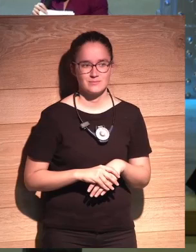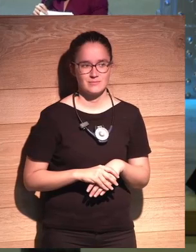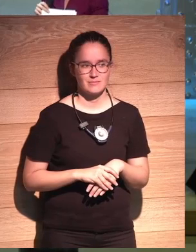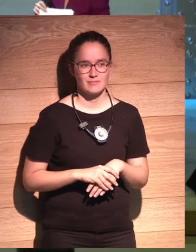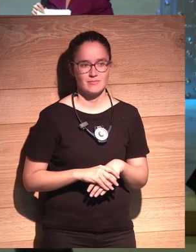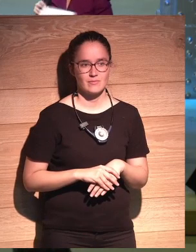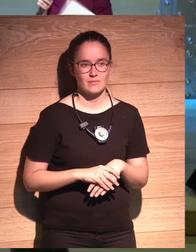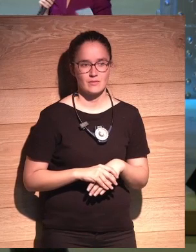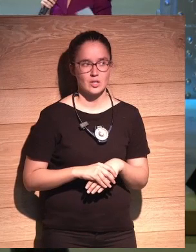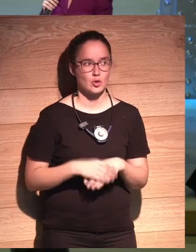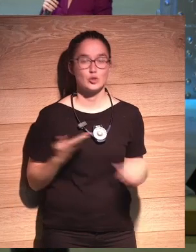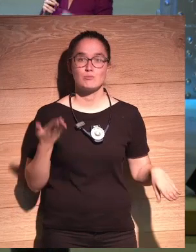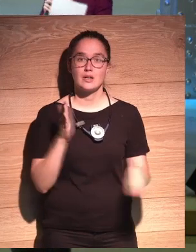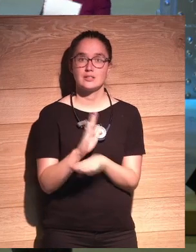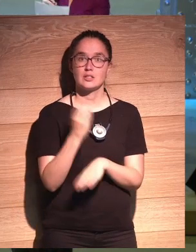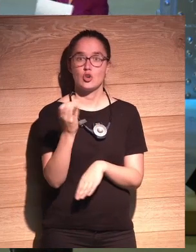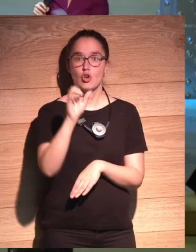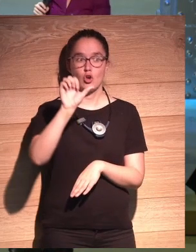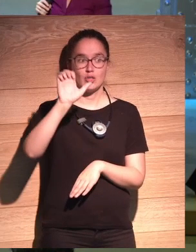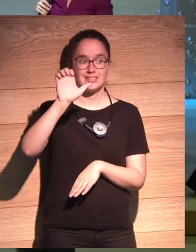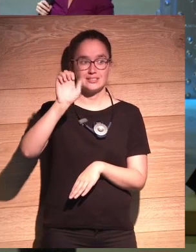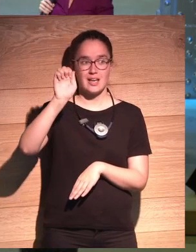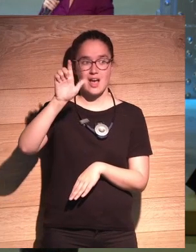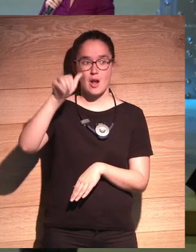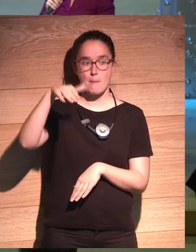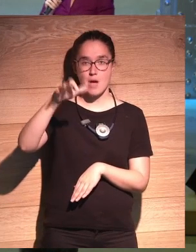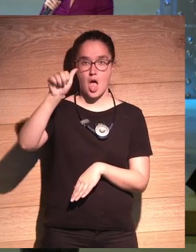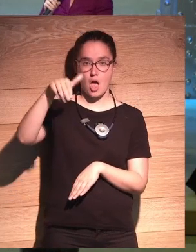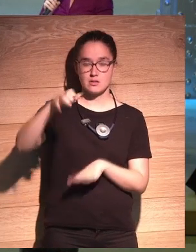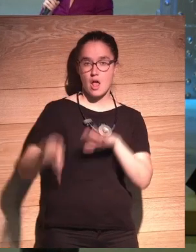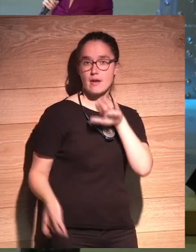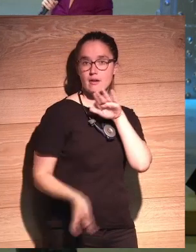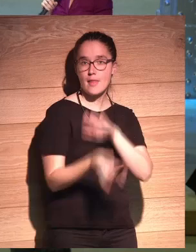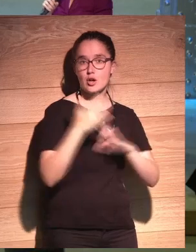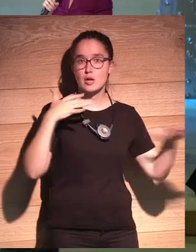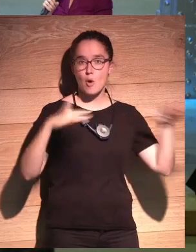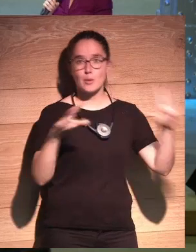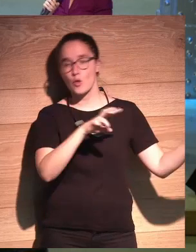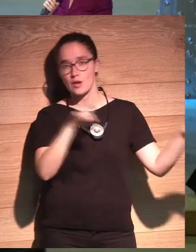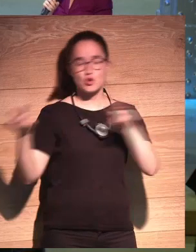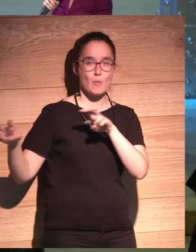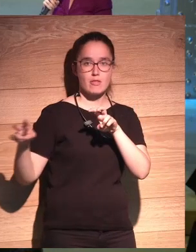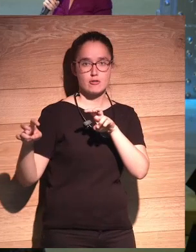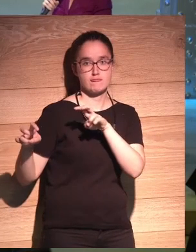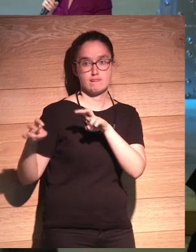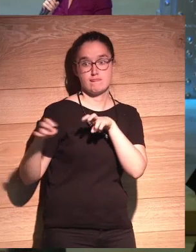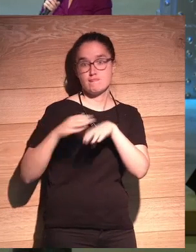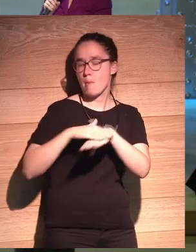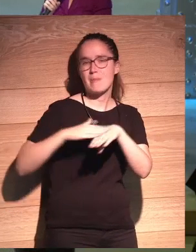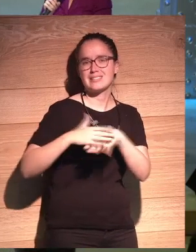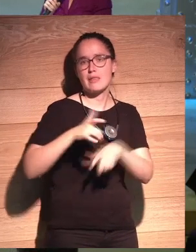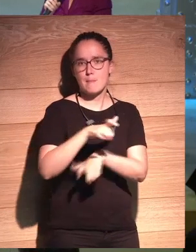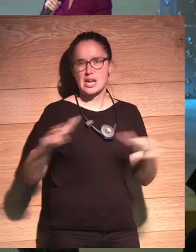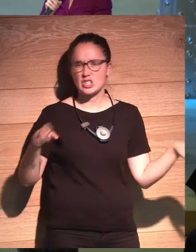Next to him, we have José Almanza. He is the creator of the